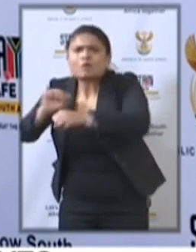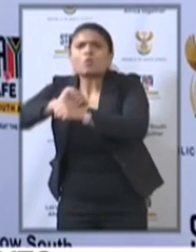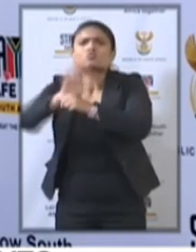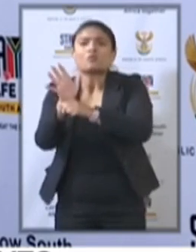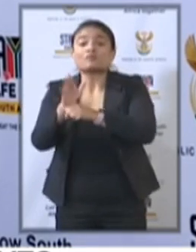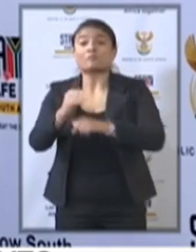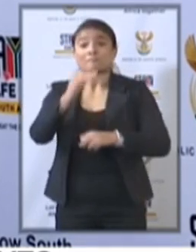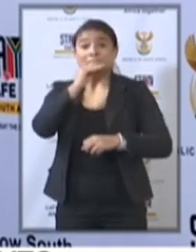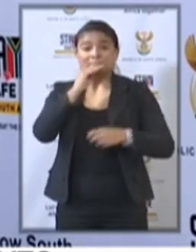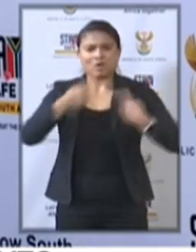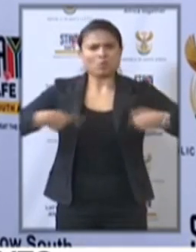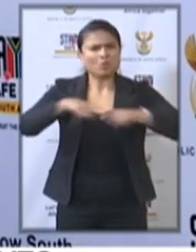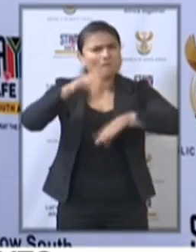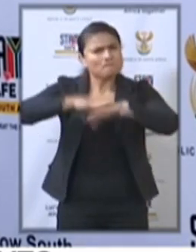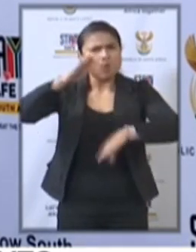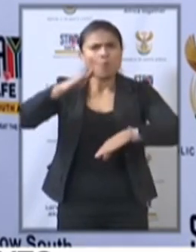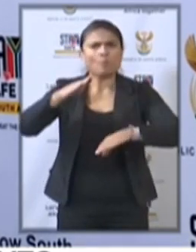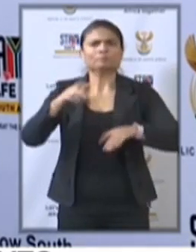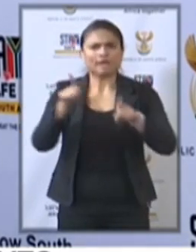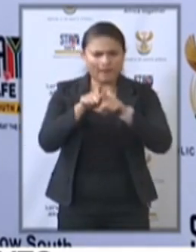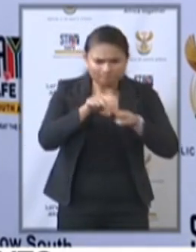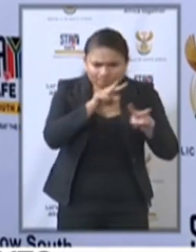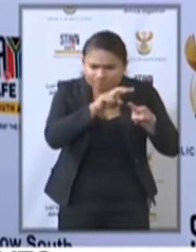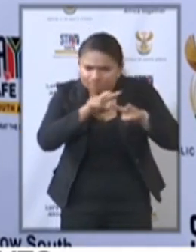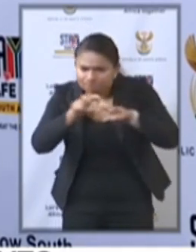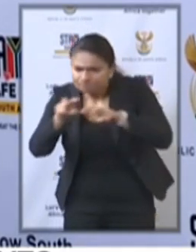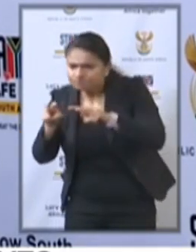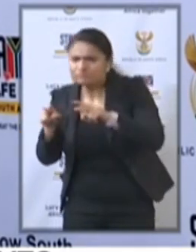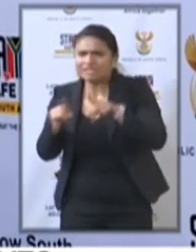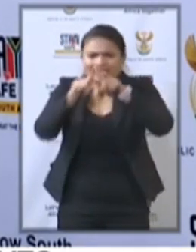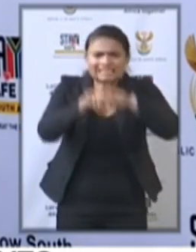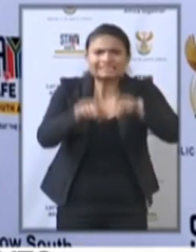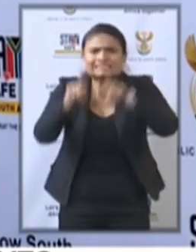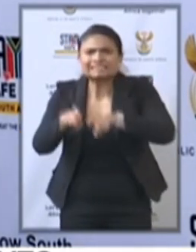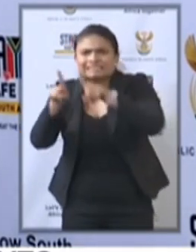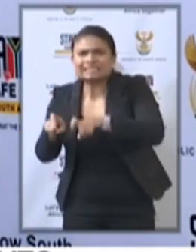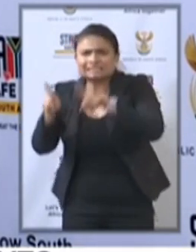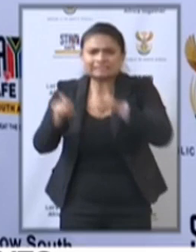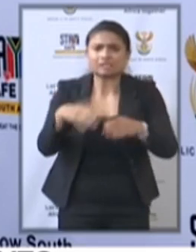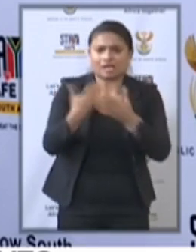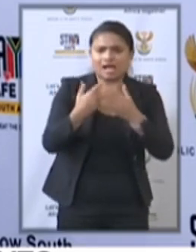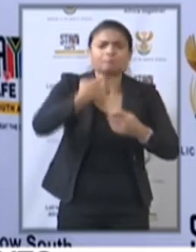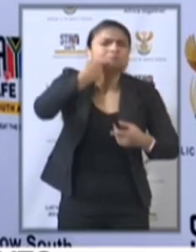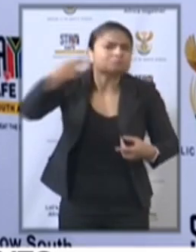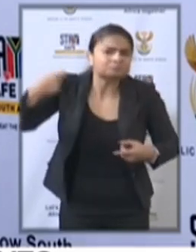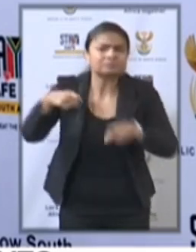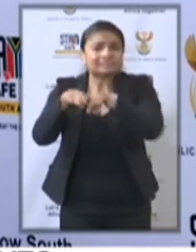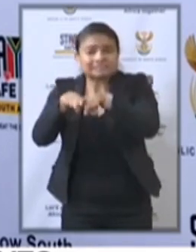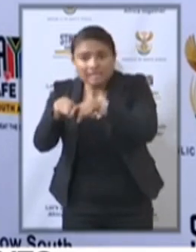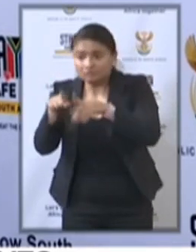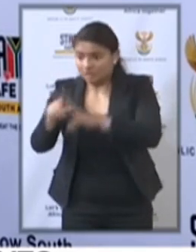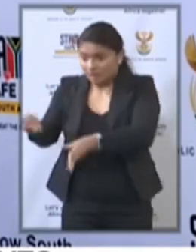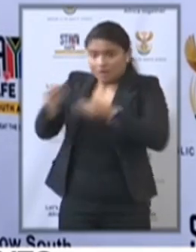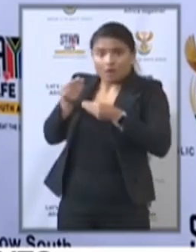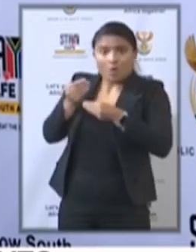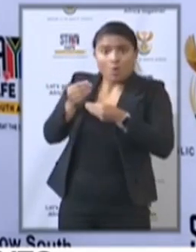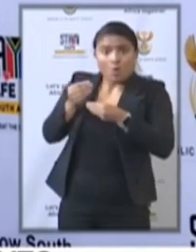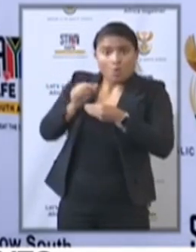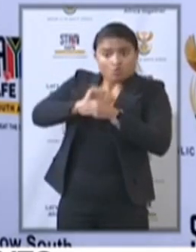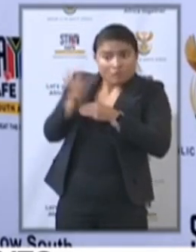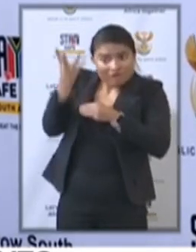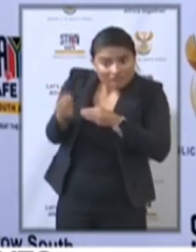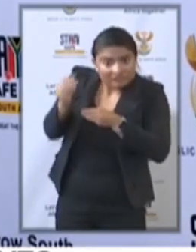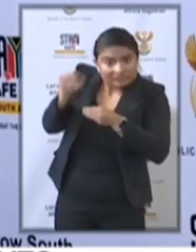testing as well as the production of new testing kits. In this regard, the Center